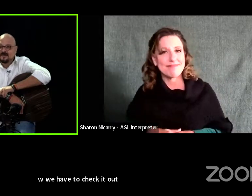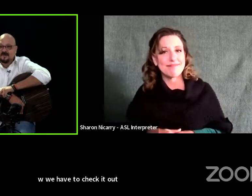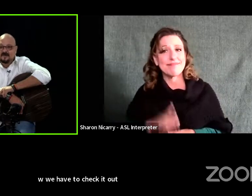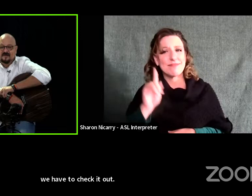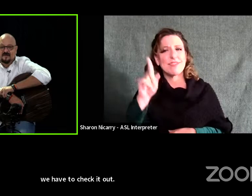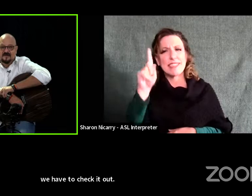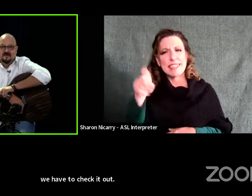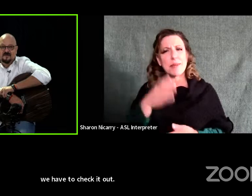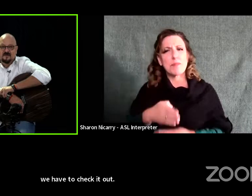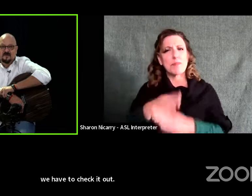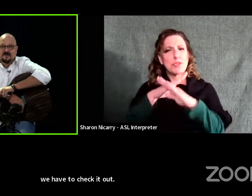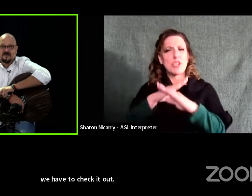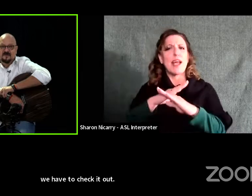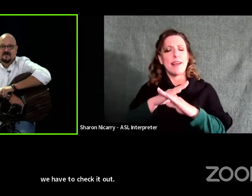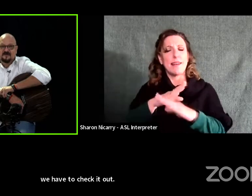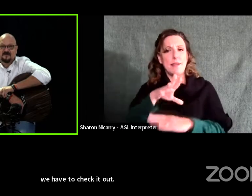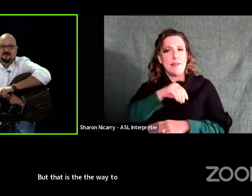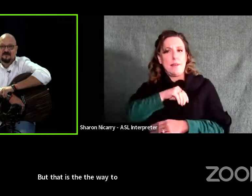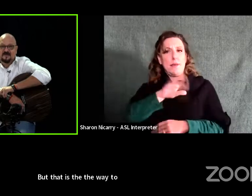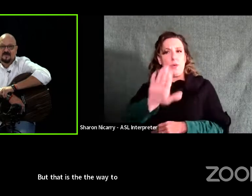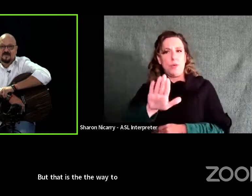protect your music,